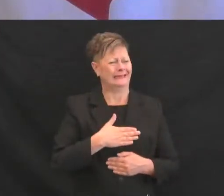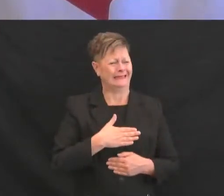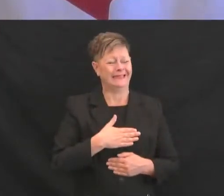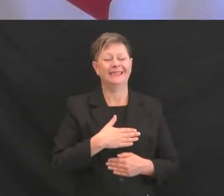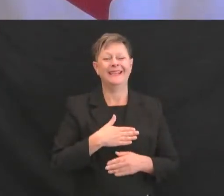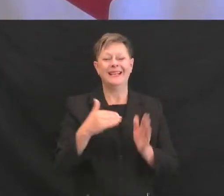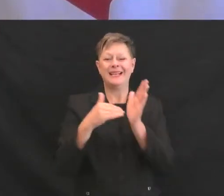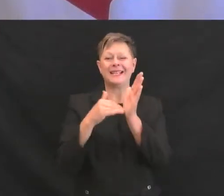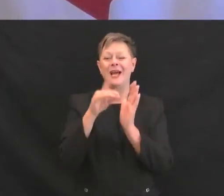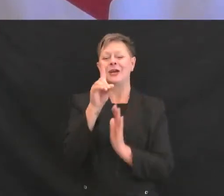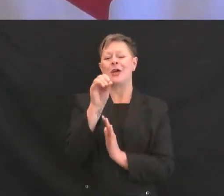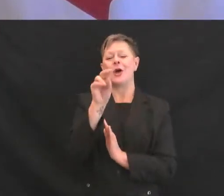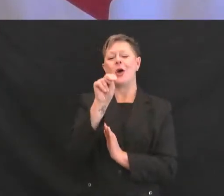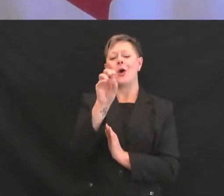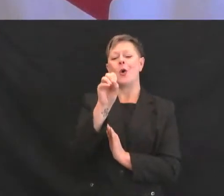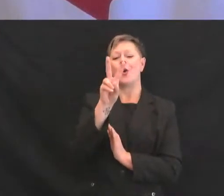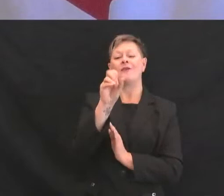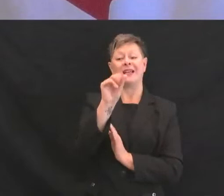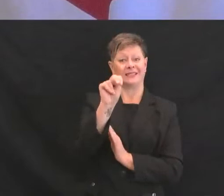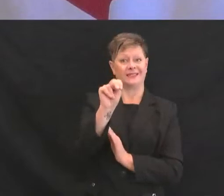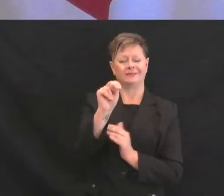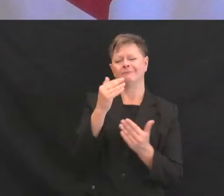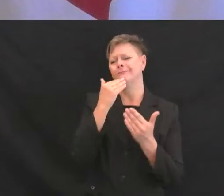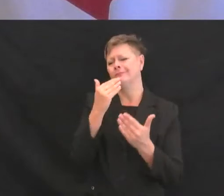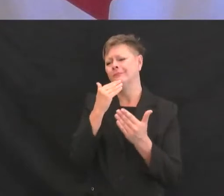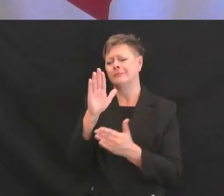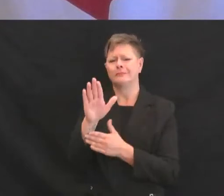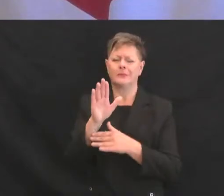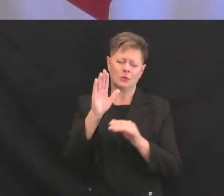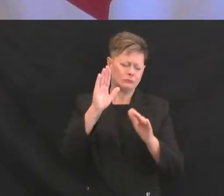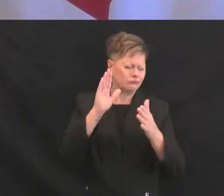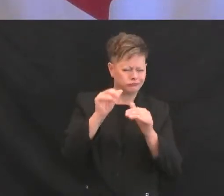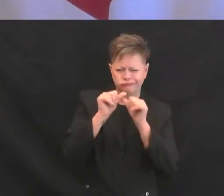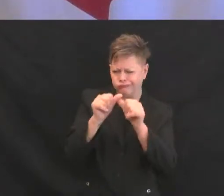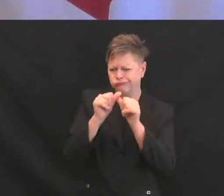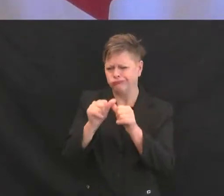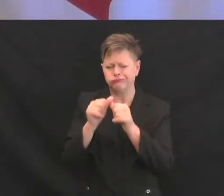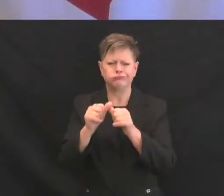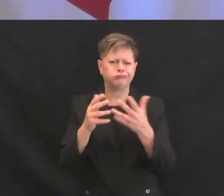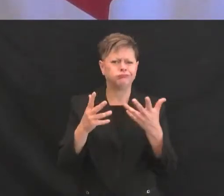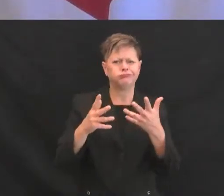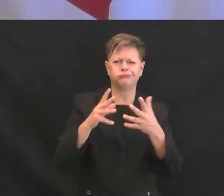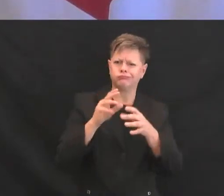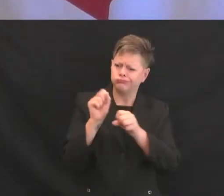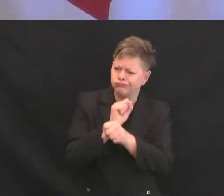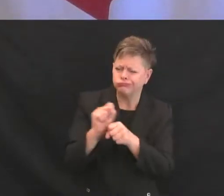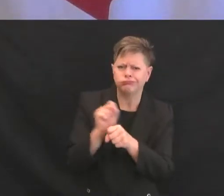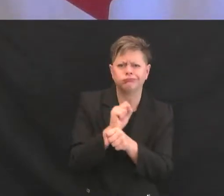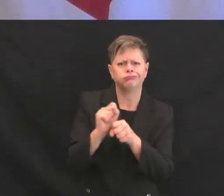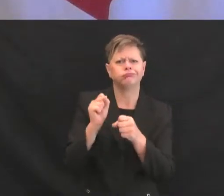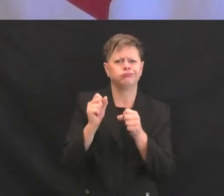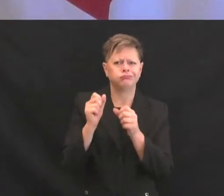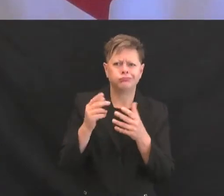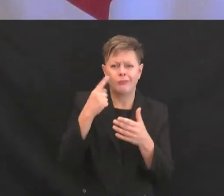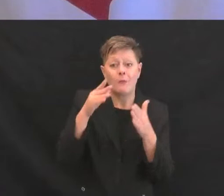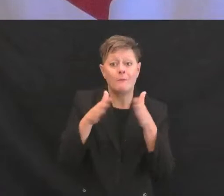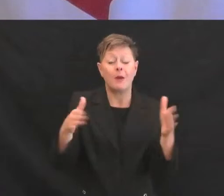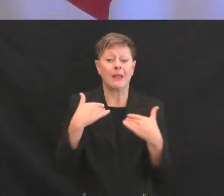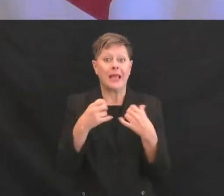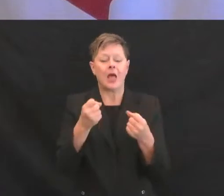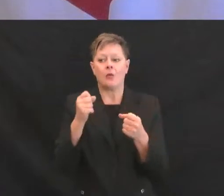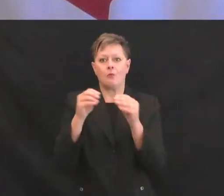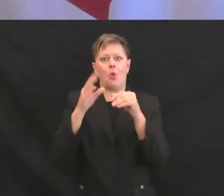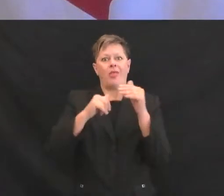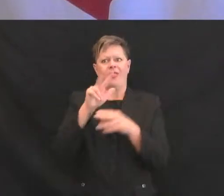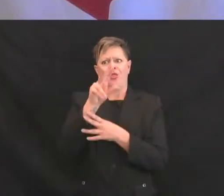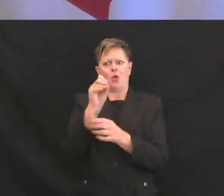Dr. Donovan, thank you for your steadfast dedication, helping to build the foundation of public health during your more than 30 years